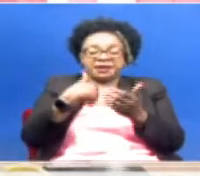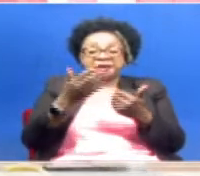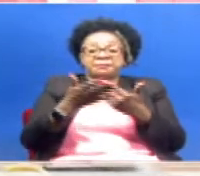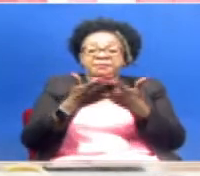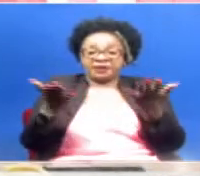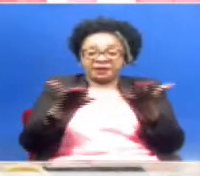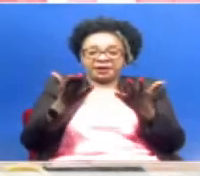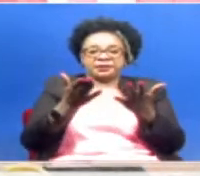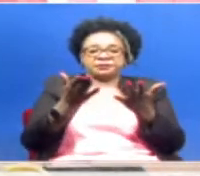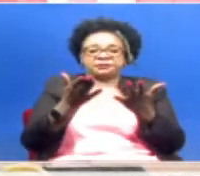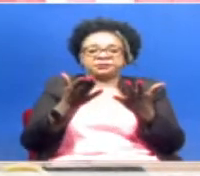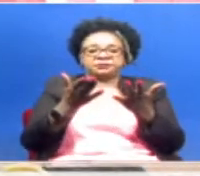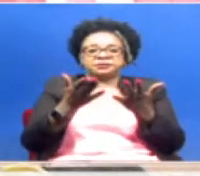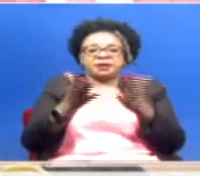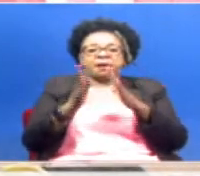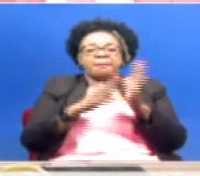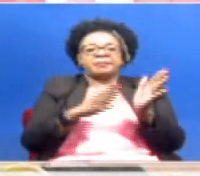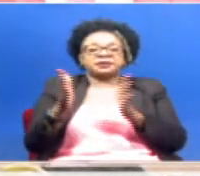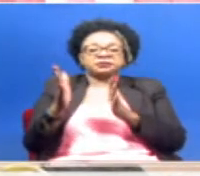I intend to come